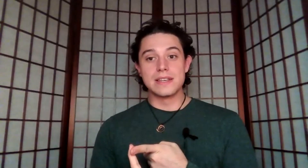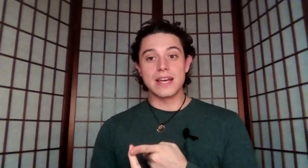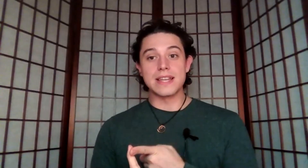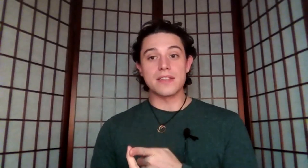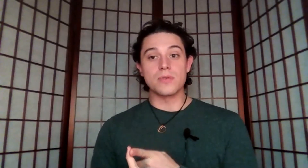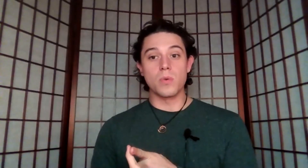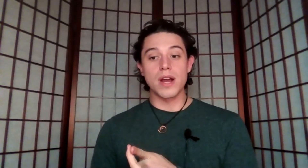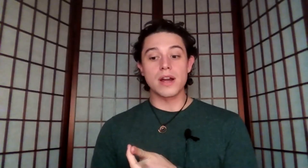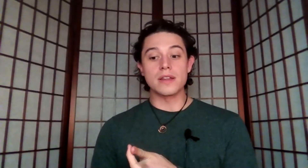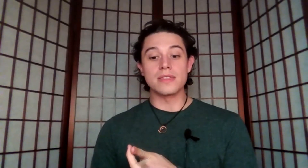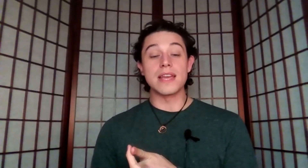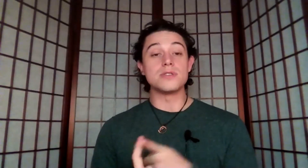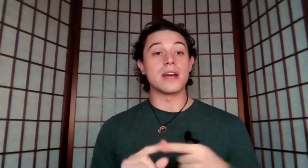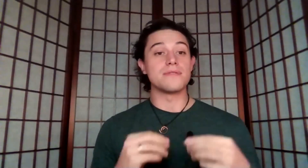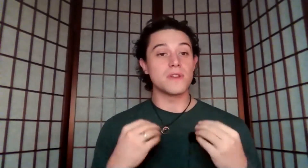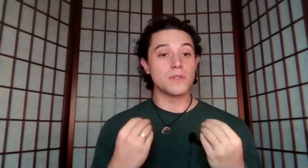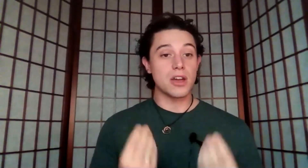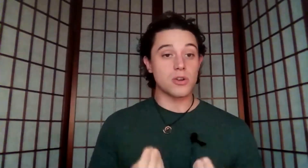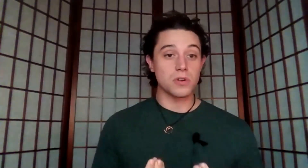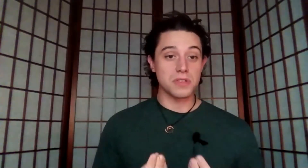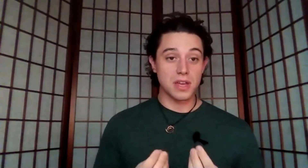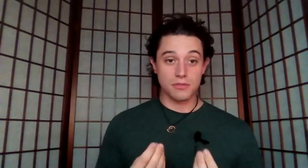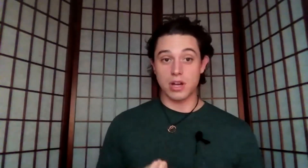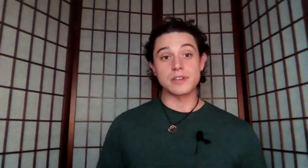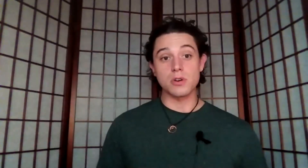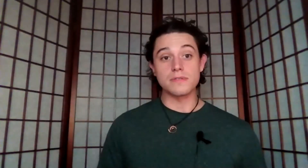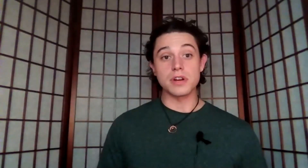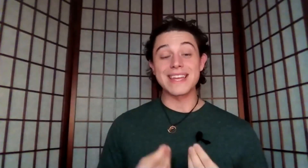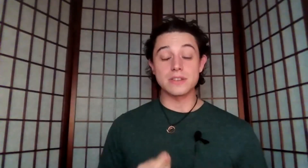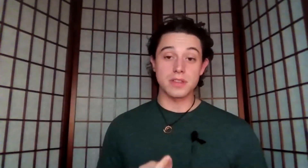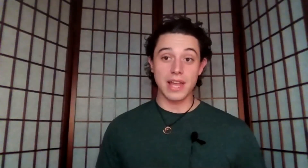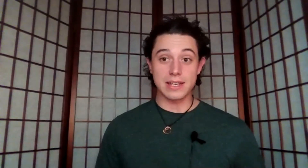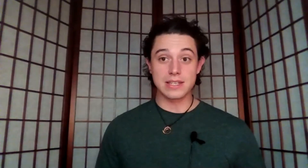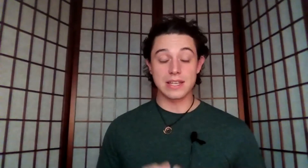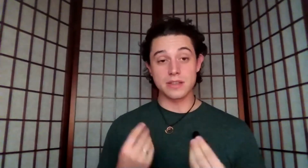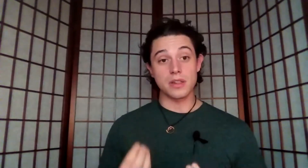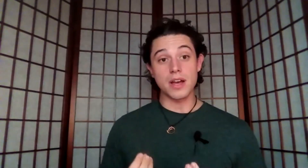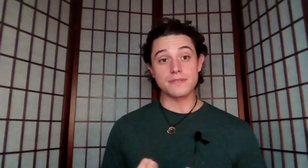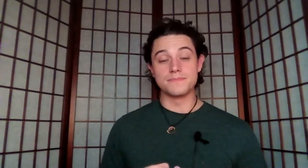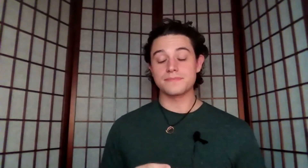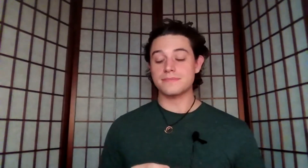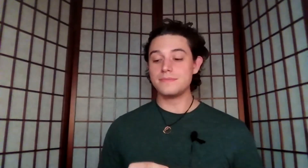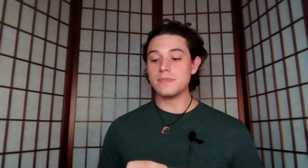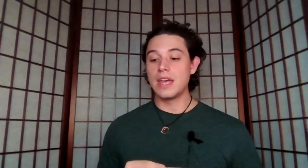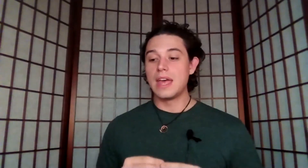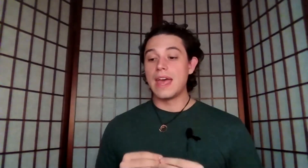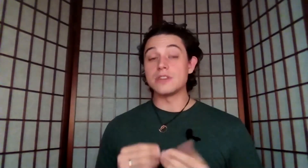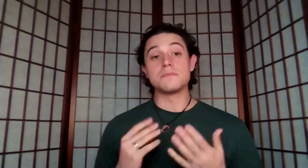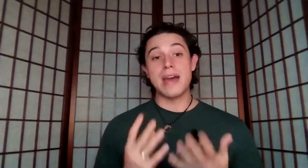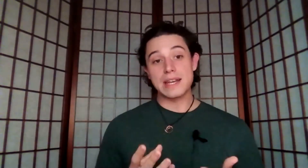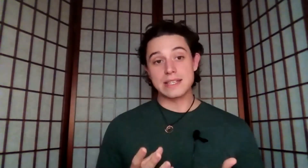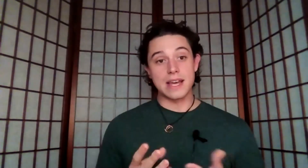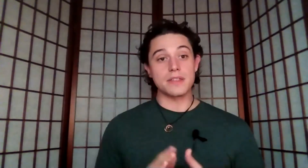is a death where they do not feel they are worthy of crossing over into the light, into the love.